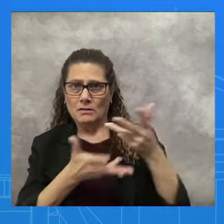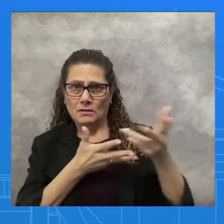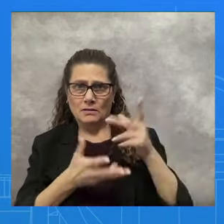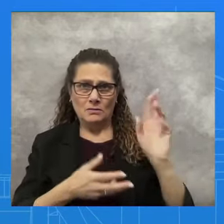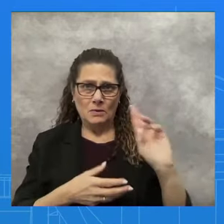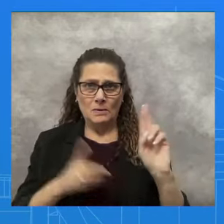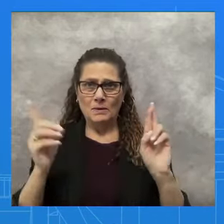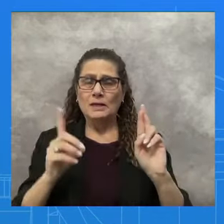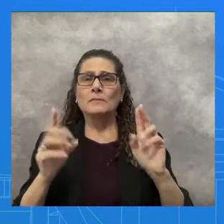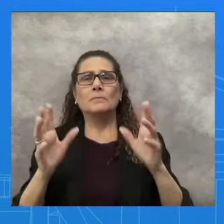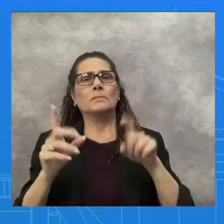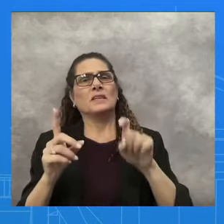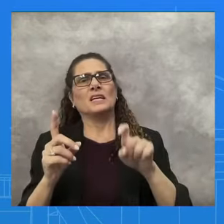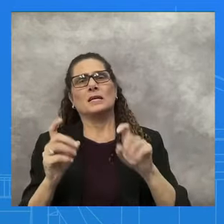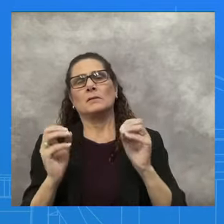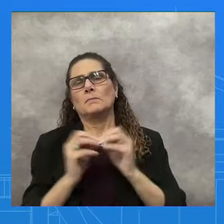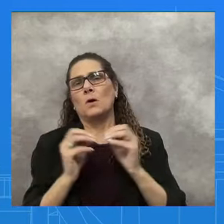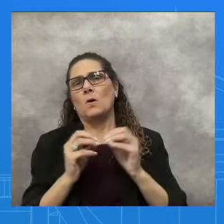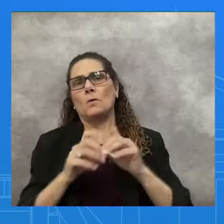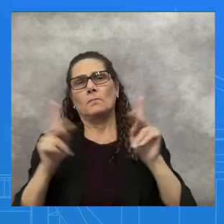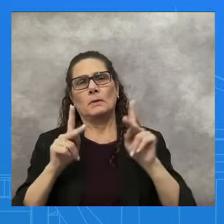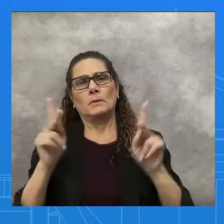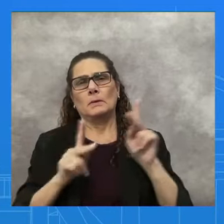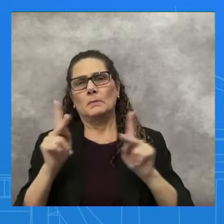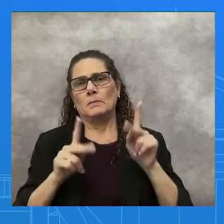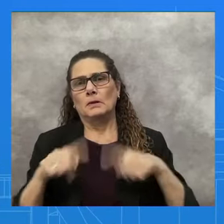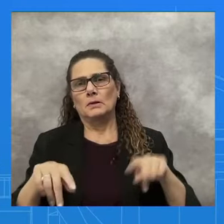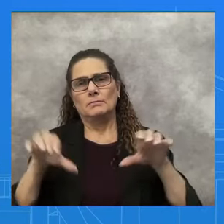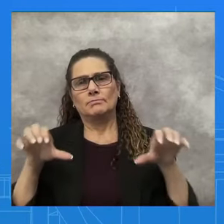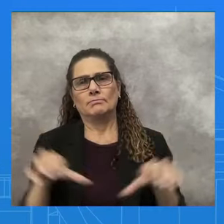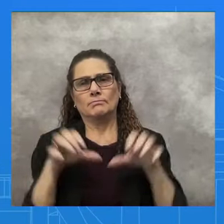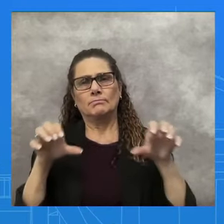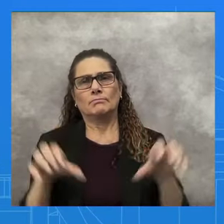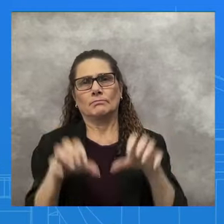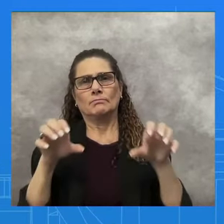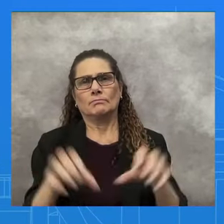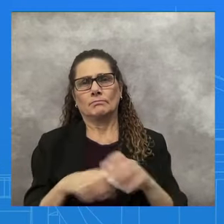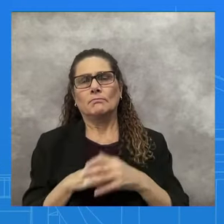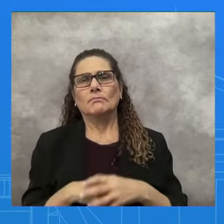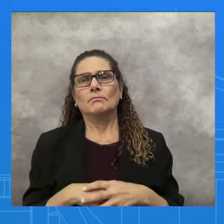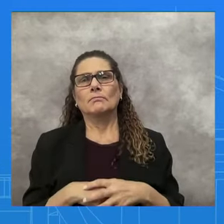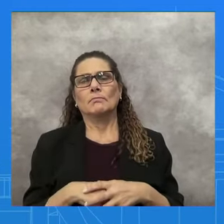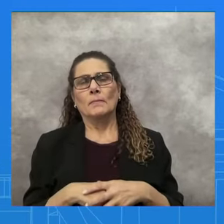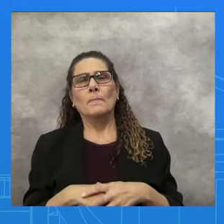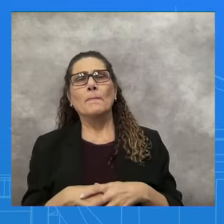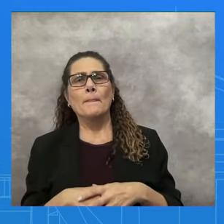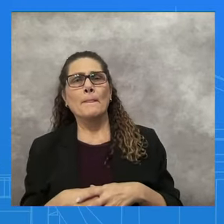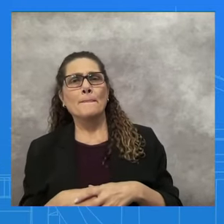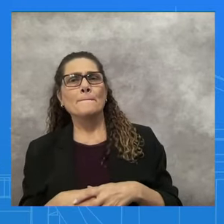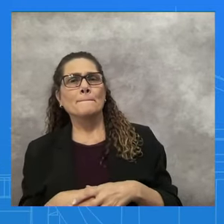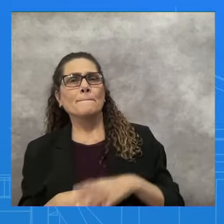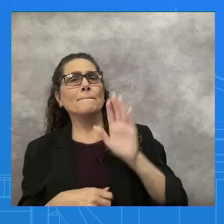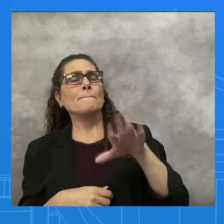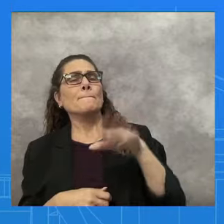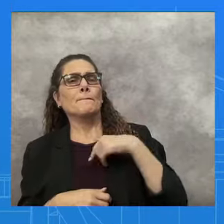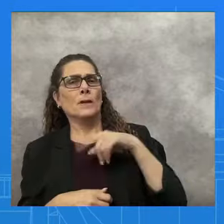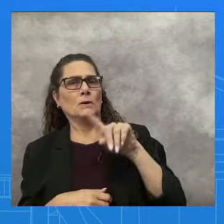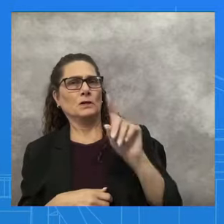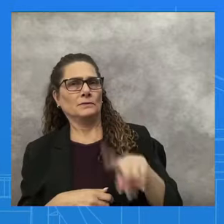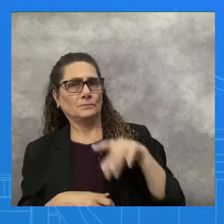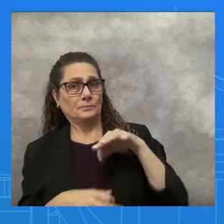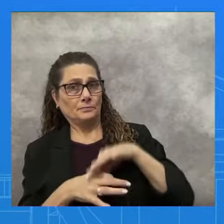issue during the presidential election season, you think, for the president? A third rail issue in what way? Meaning